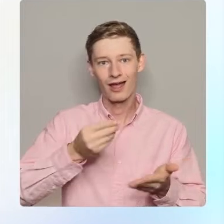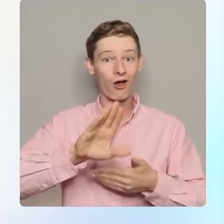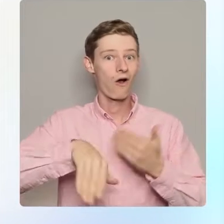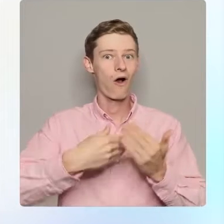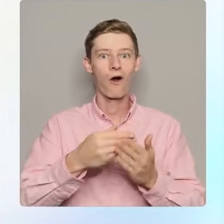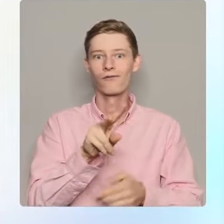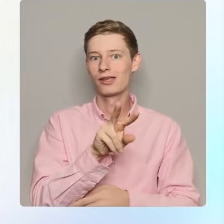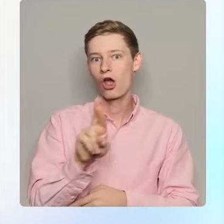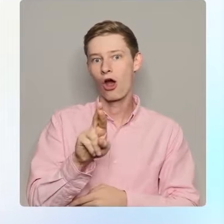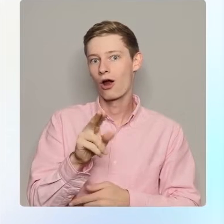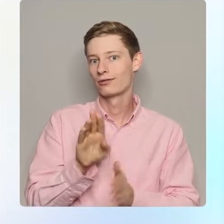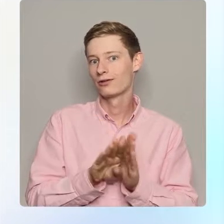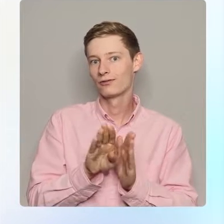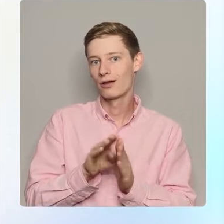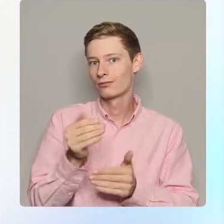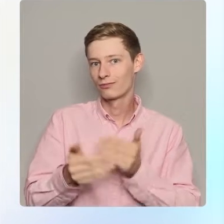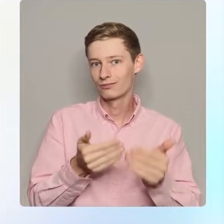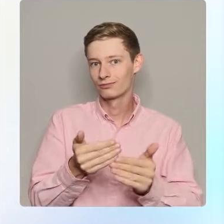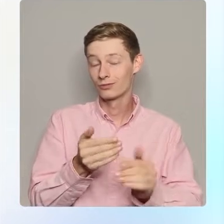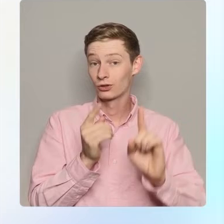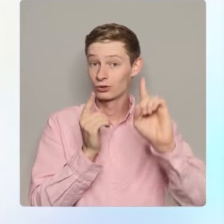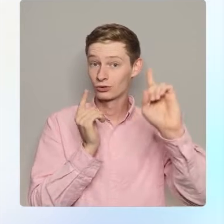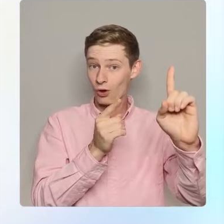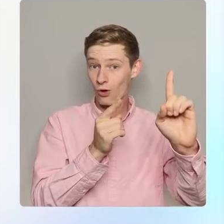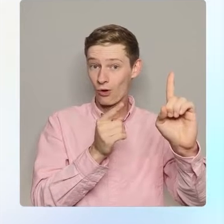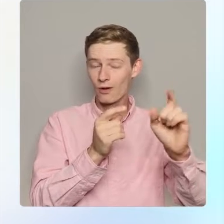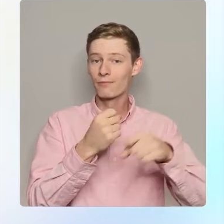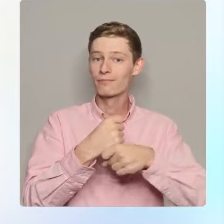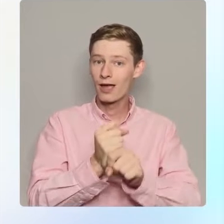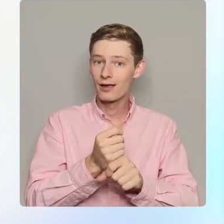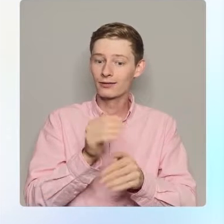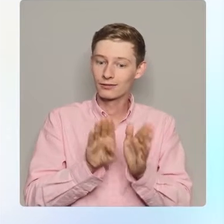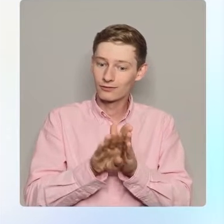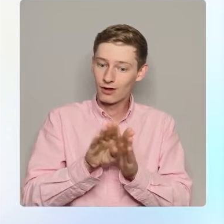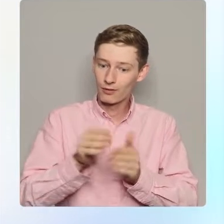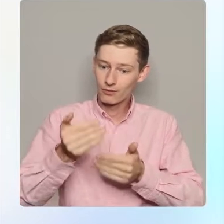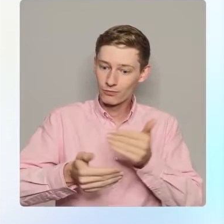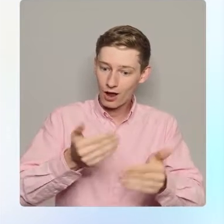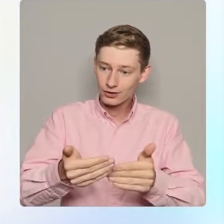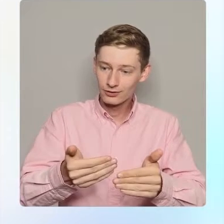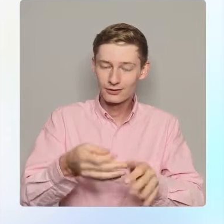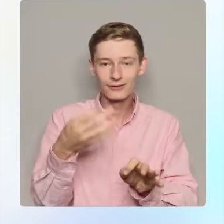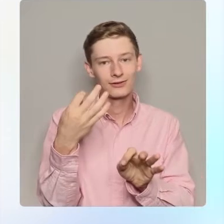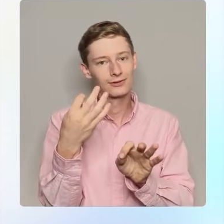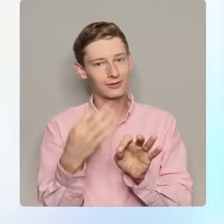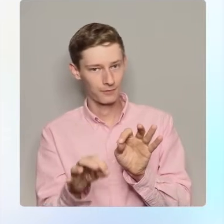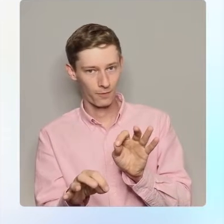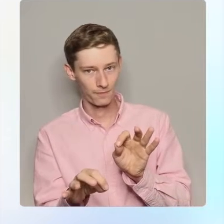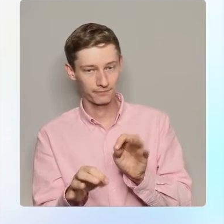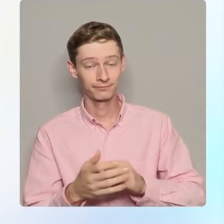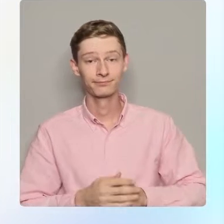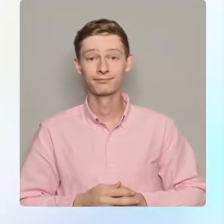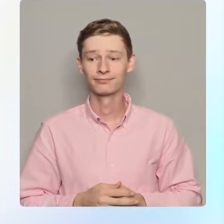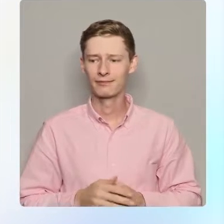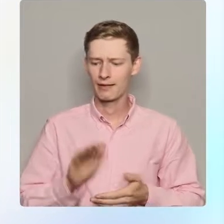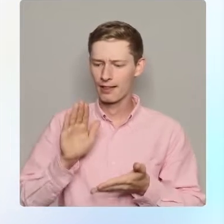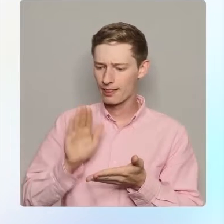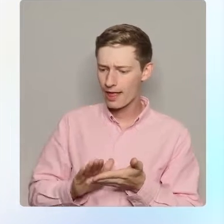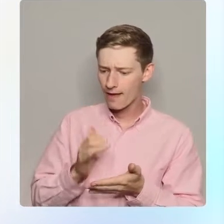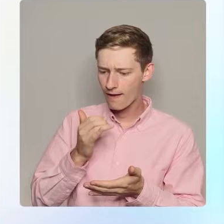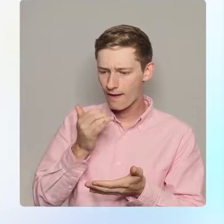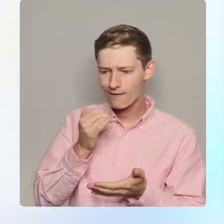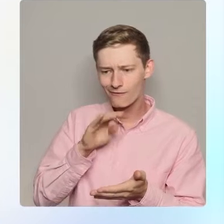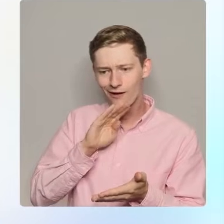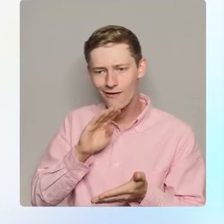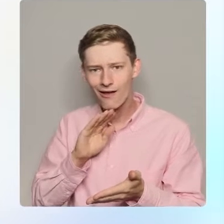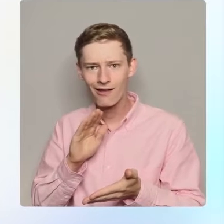Our top-line goal is to make the VR development workflow simple and accessible by reducing friction and helping development teams